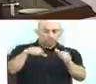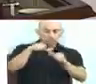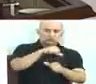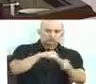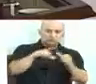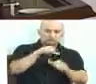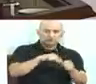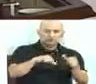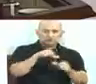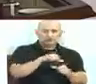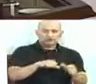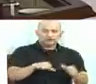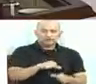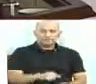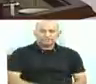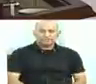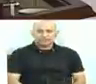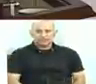another.